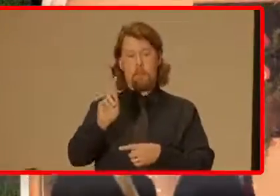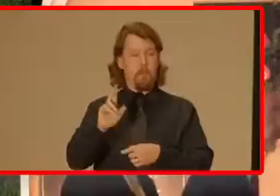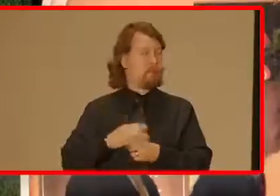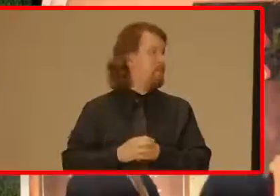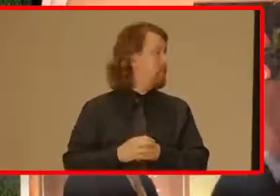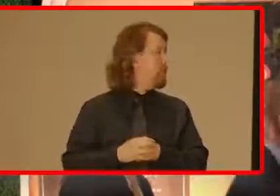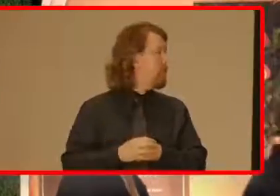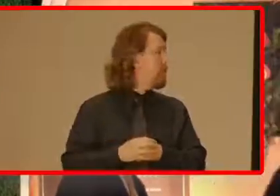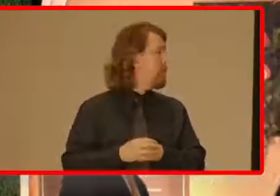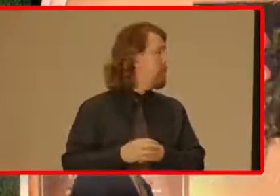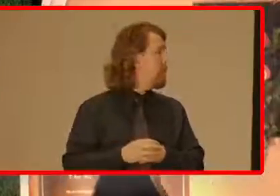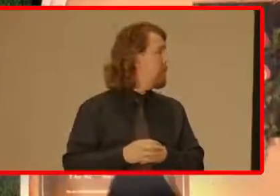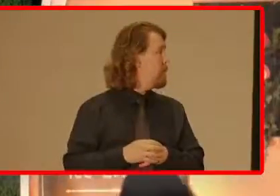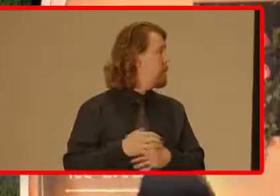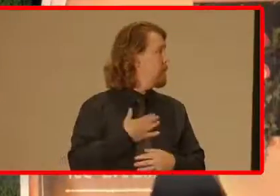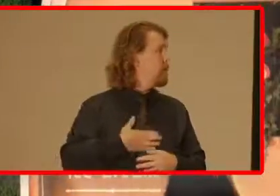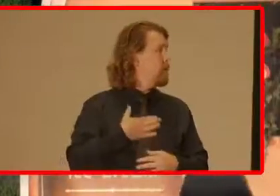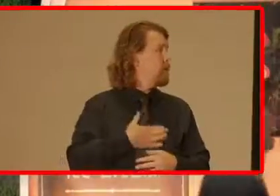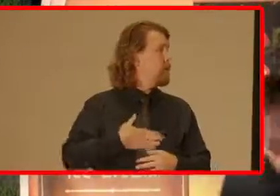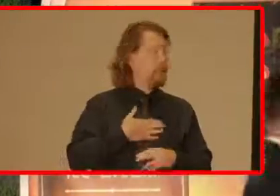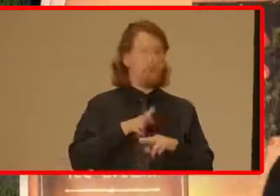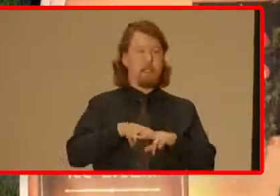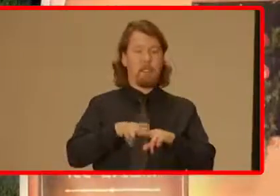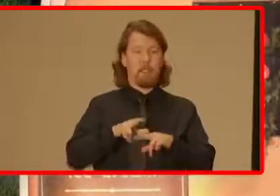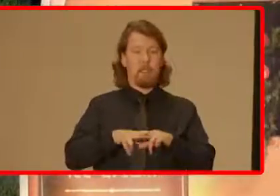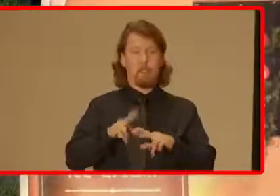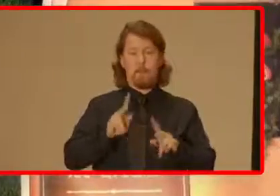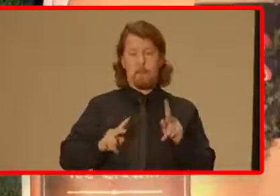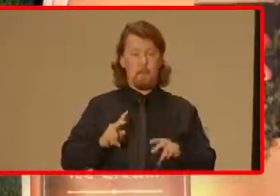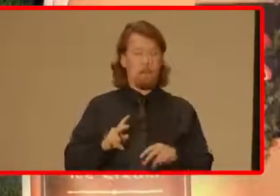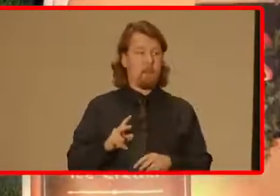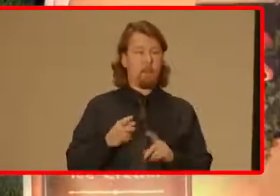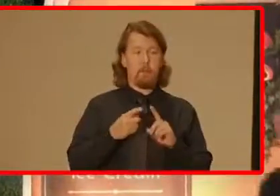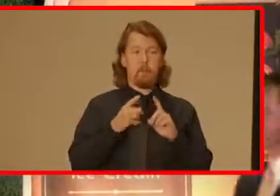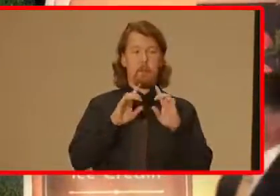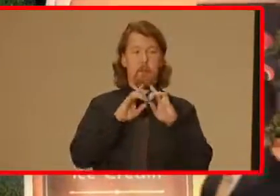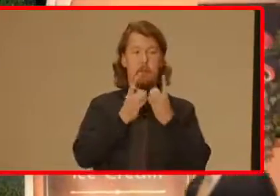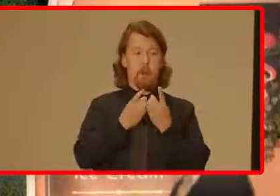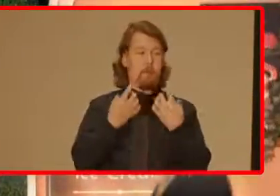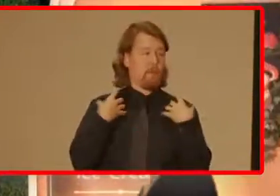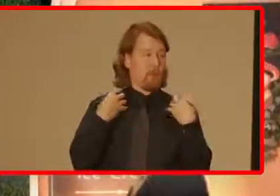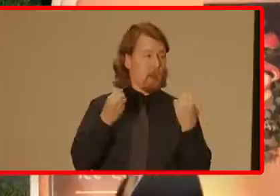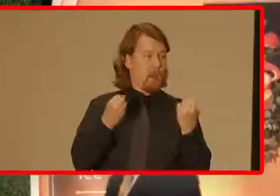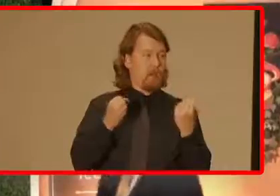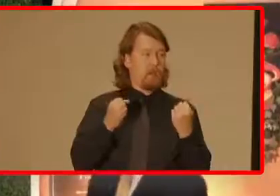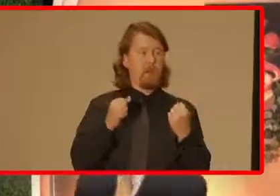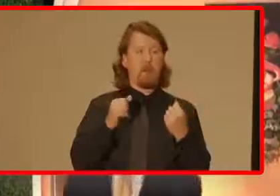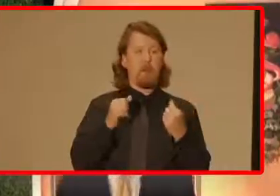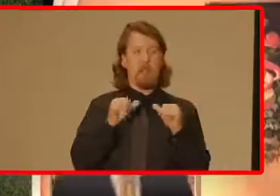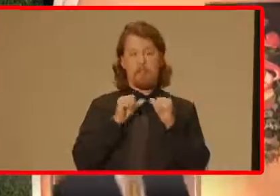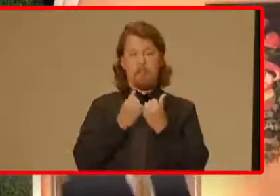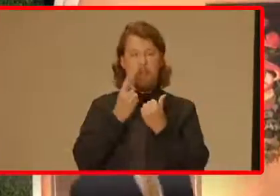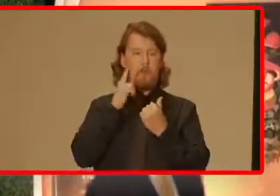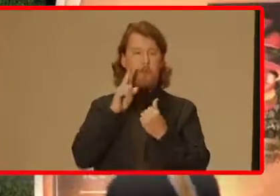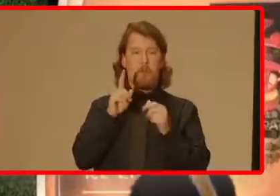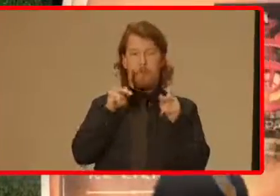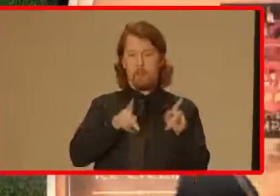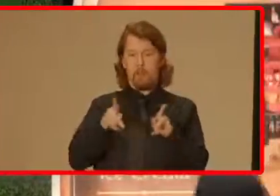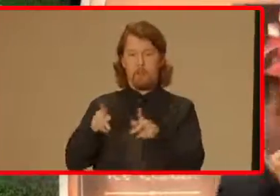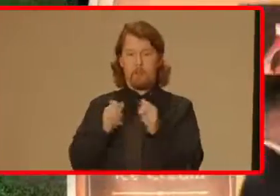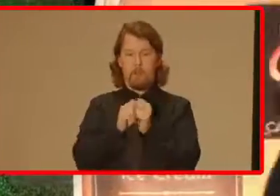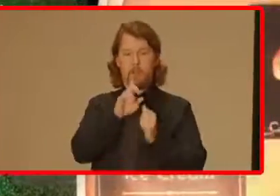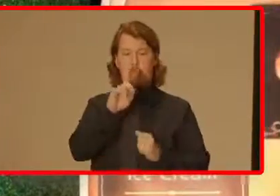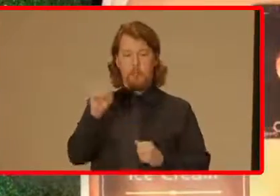We need you to sit down. Department of Health, Agency for Persons with Disabilities, and